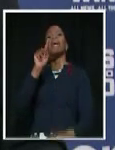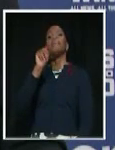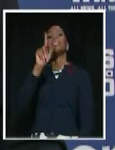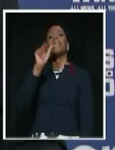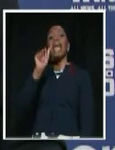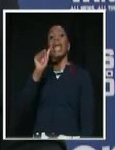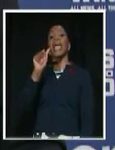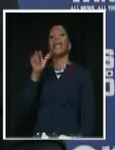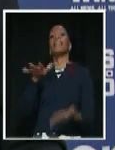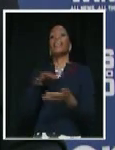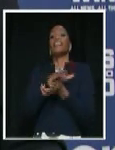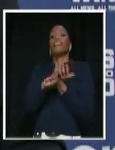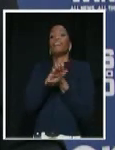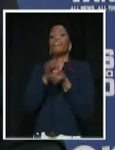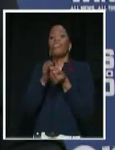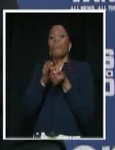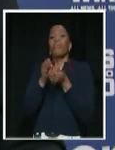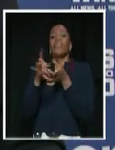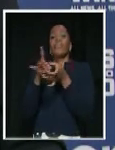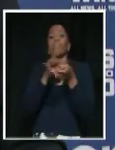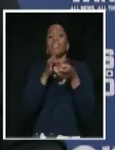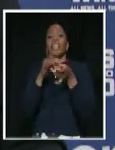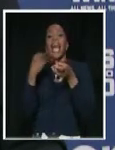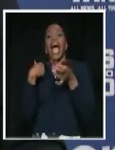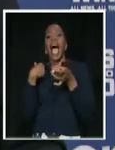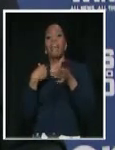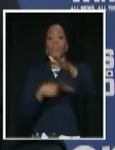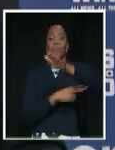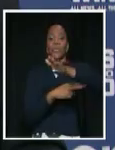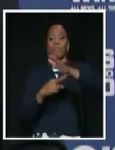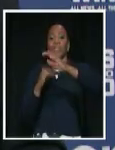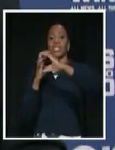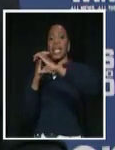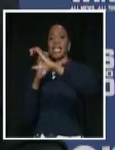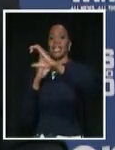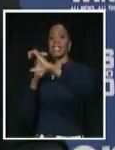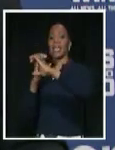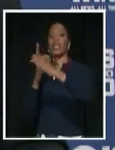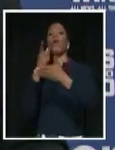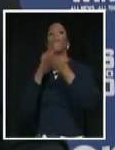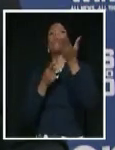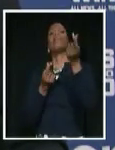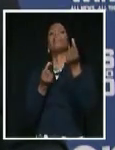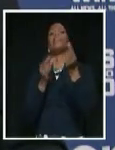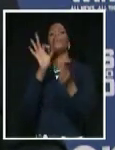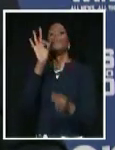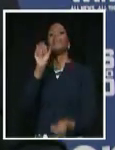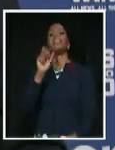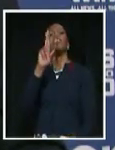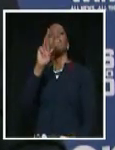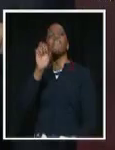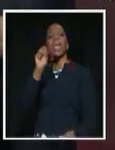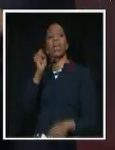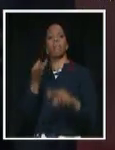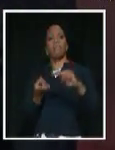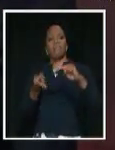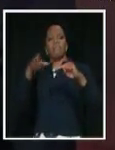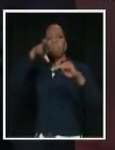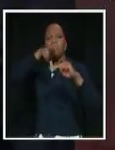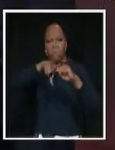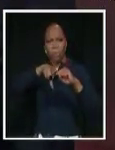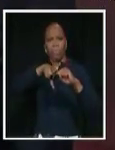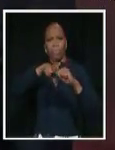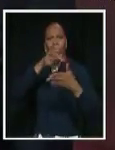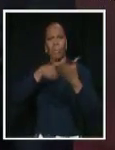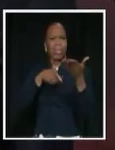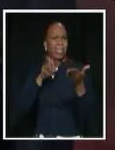the relationship that it has with its bridge and tunnel division. They are increasing those fares far beyond what they should be. They've gone up significantly.